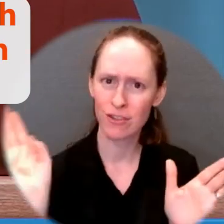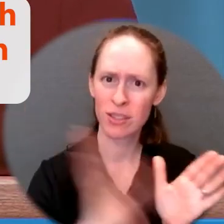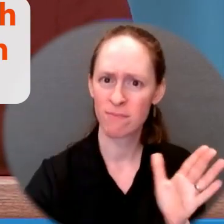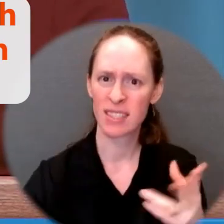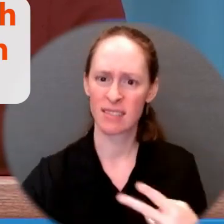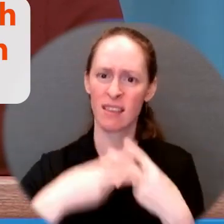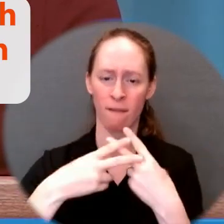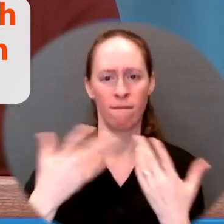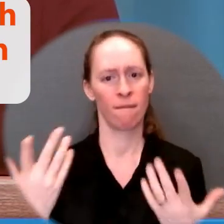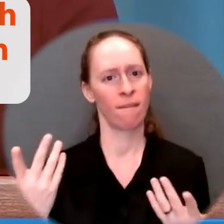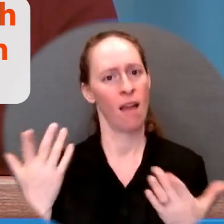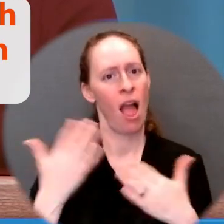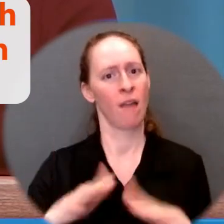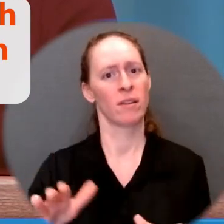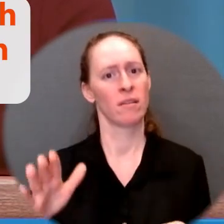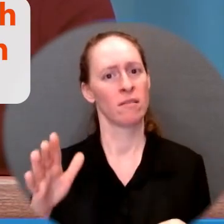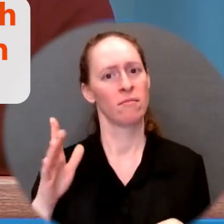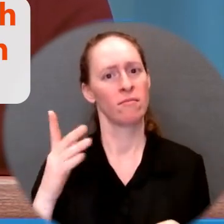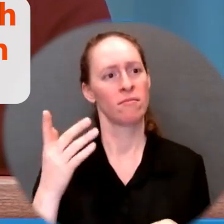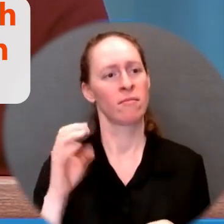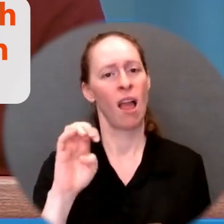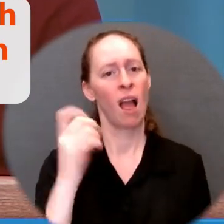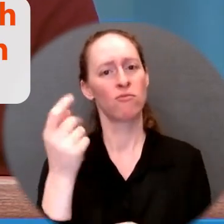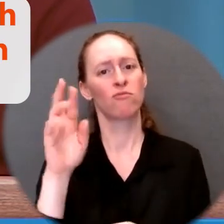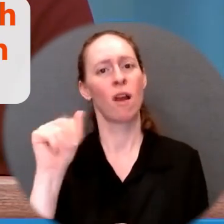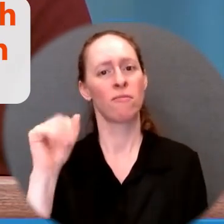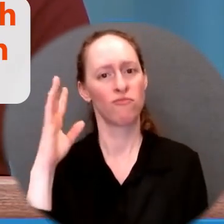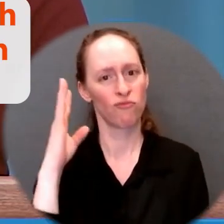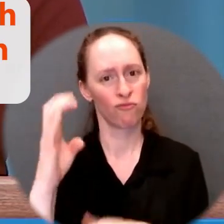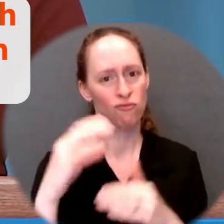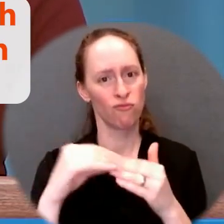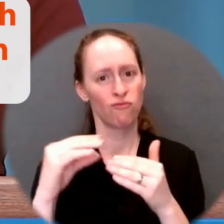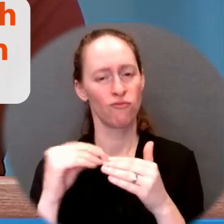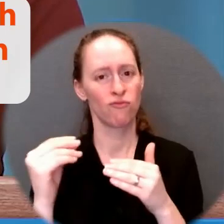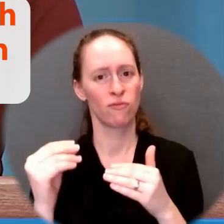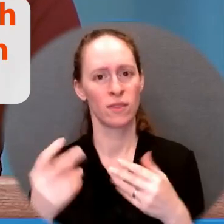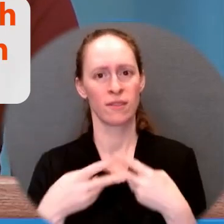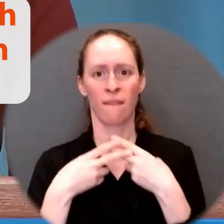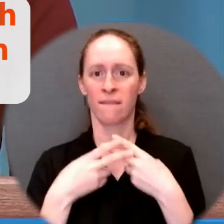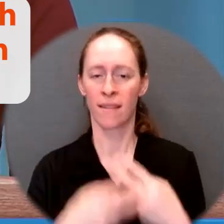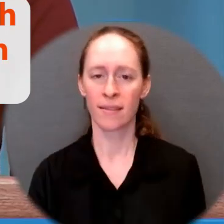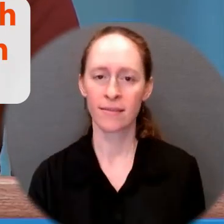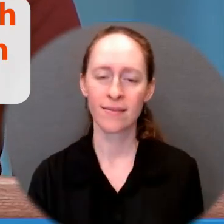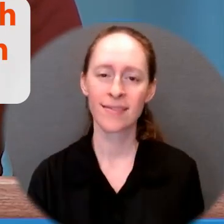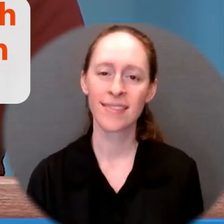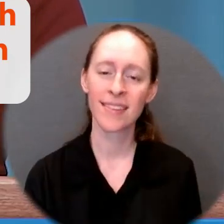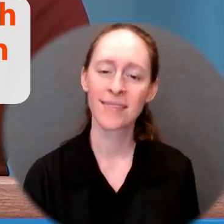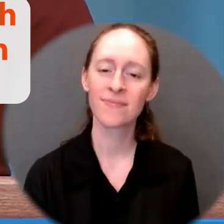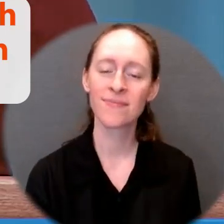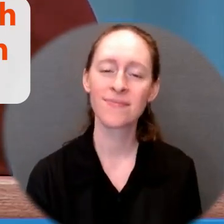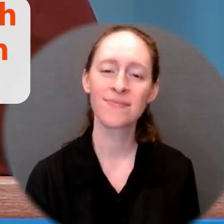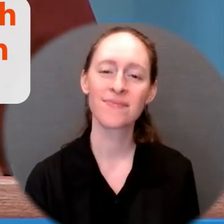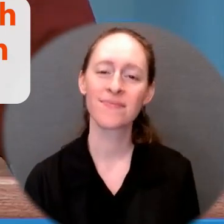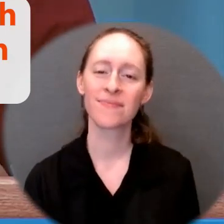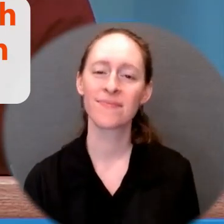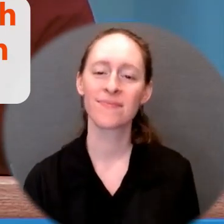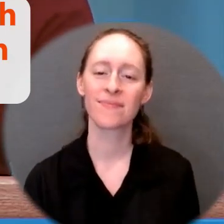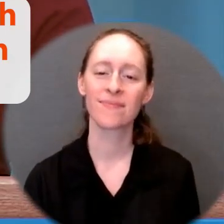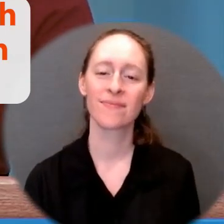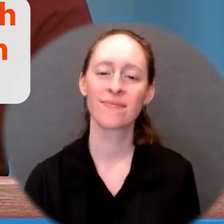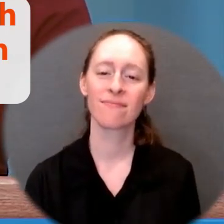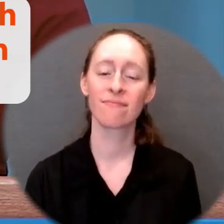until January 15, 2023 for states using the HealthCare.gov platforms. Americans without health